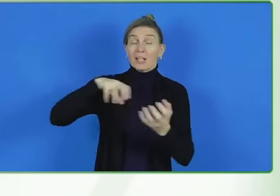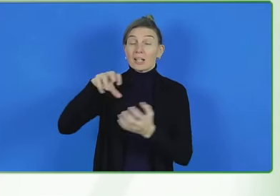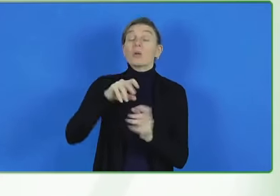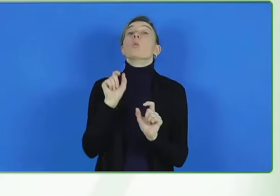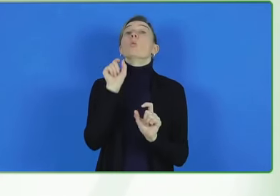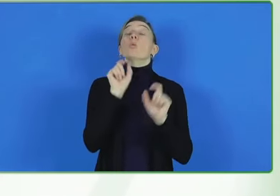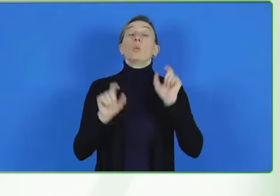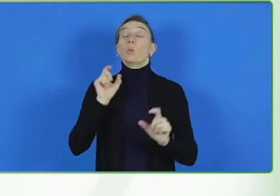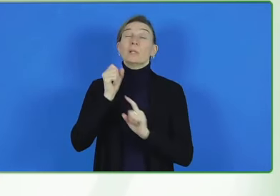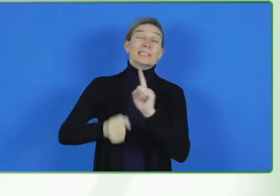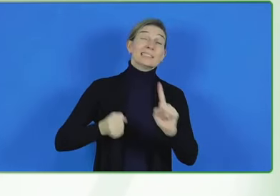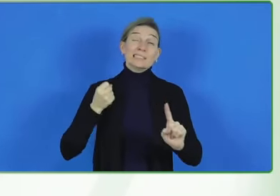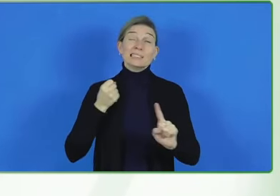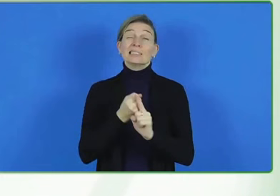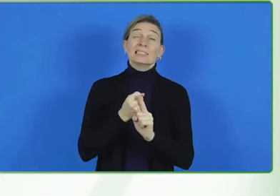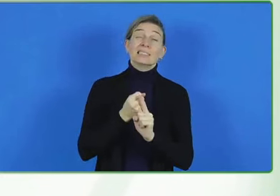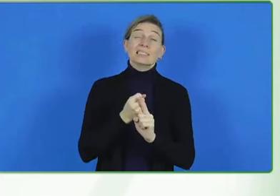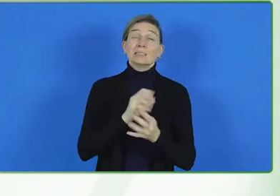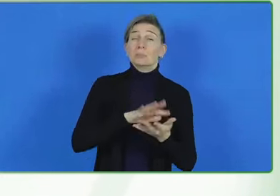So